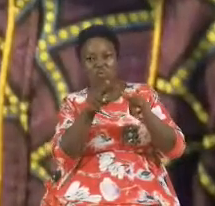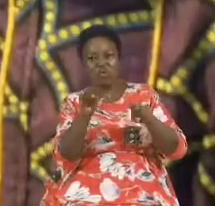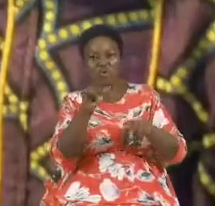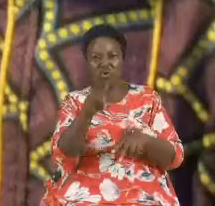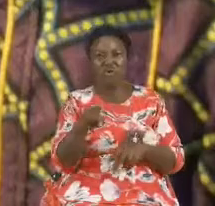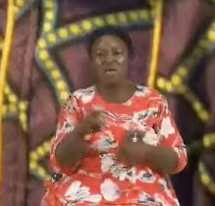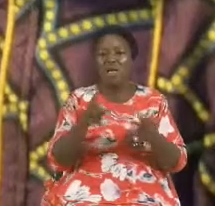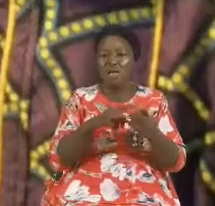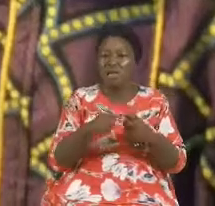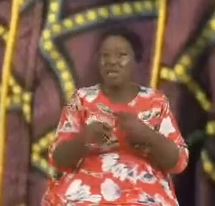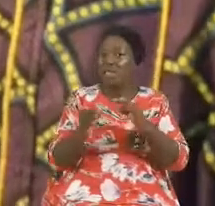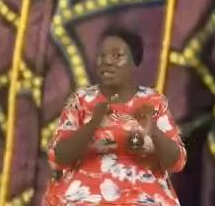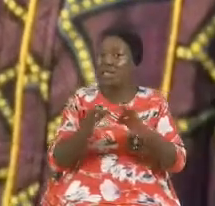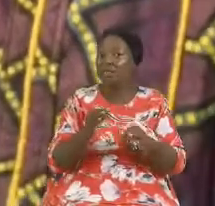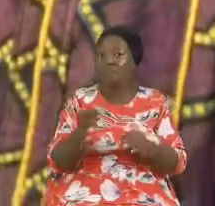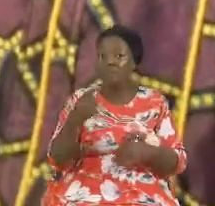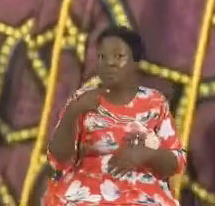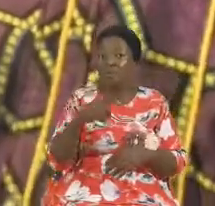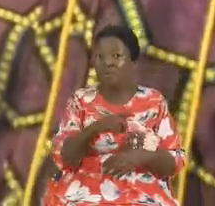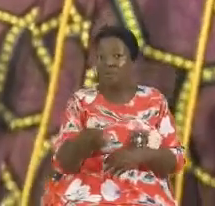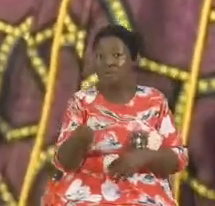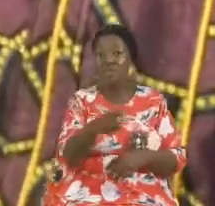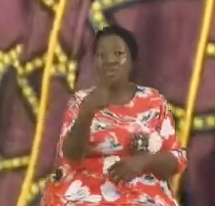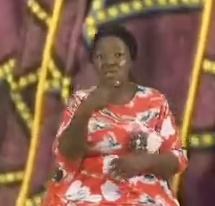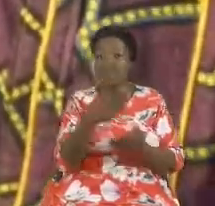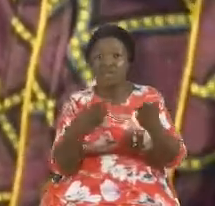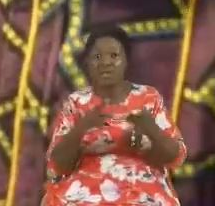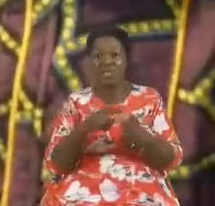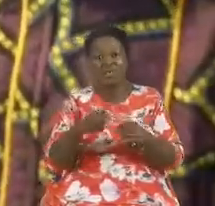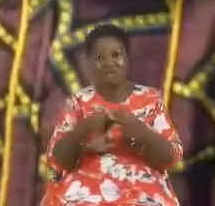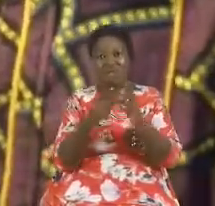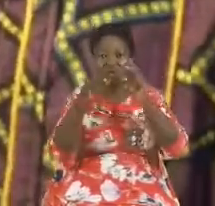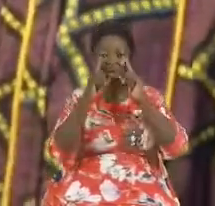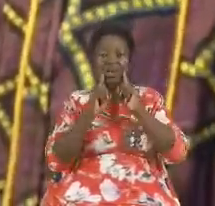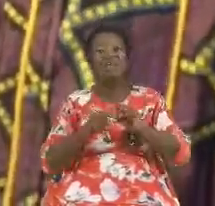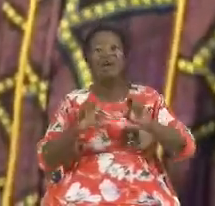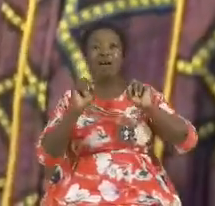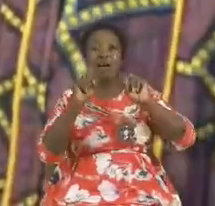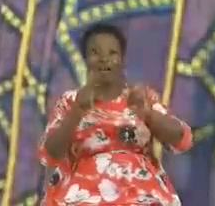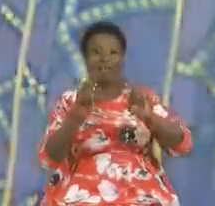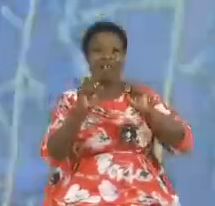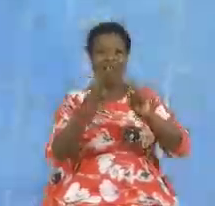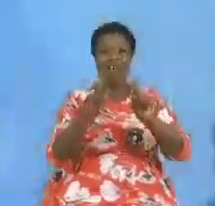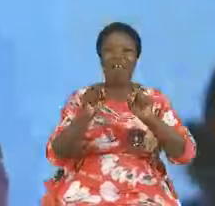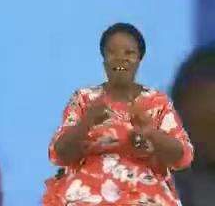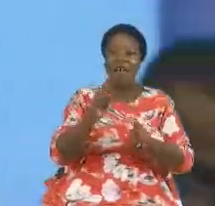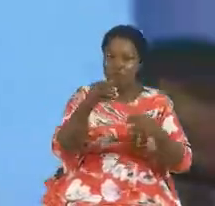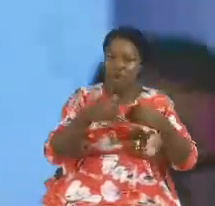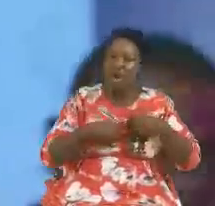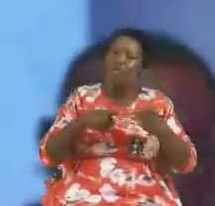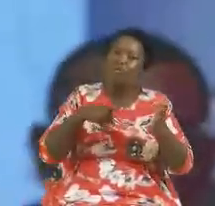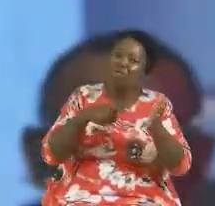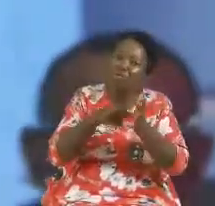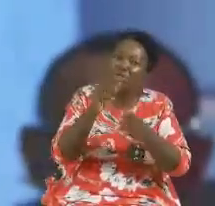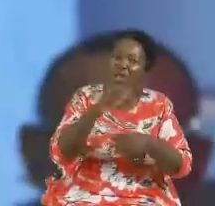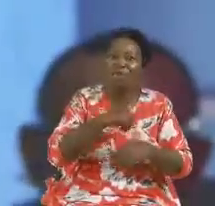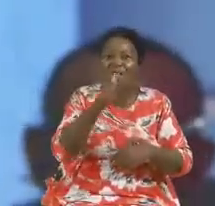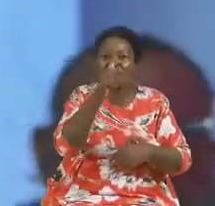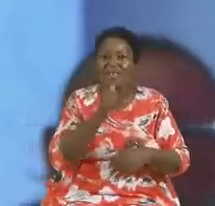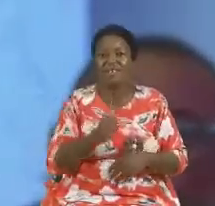something at you, and they are watching you. If they say something, and you begin to